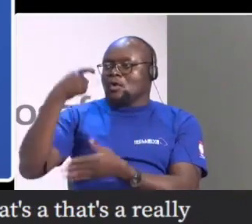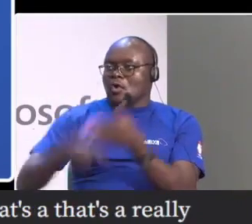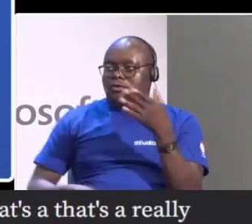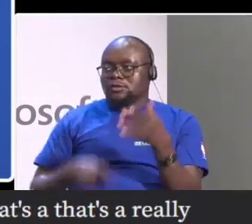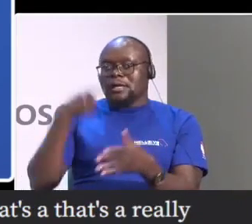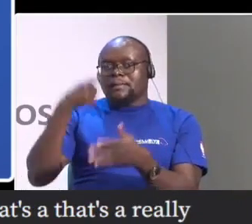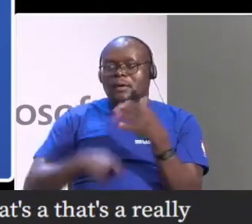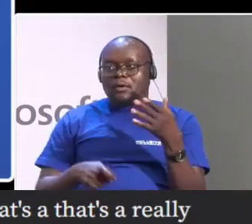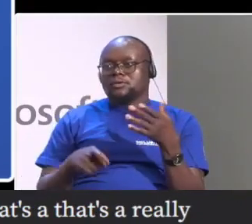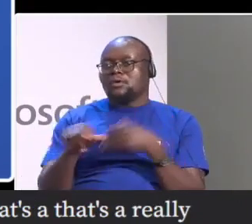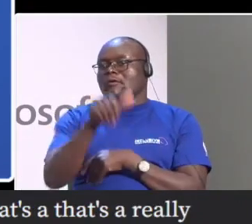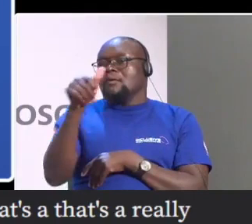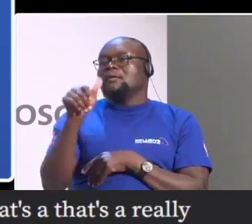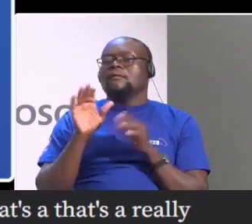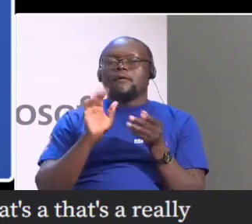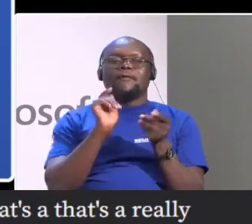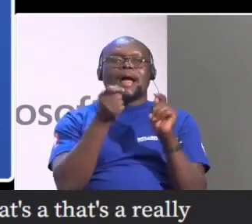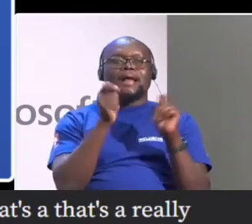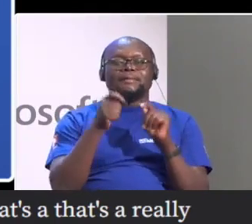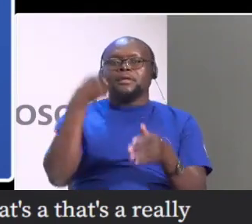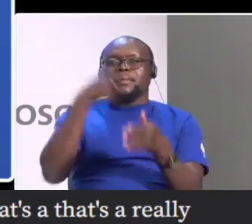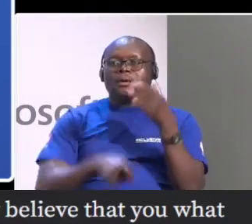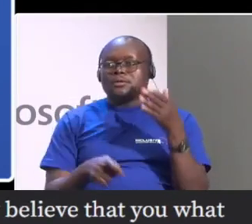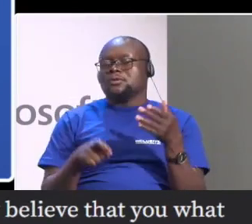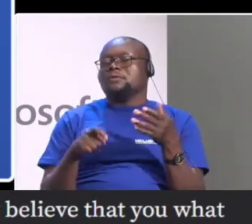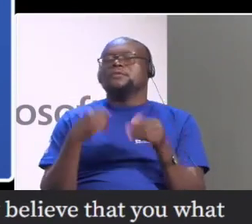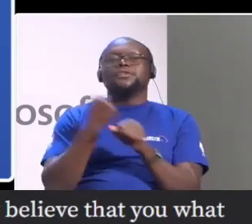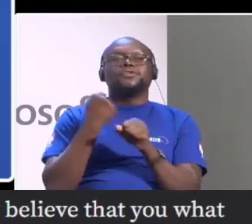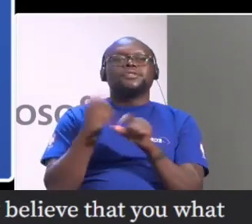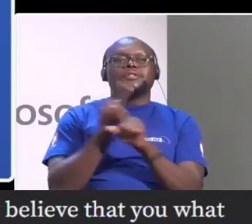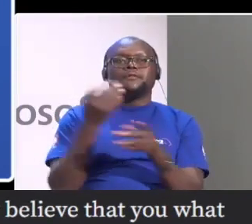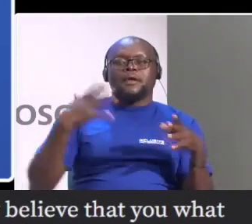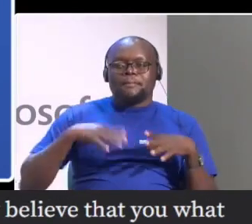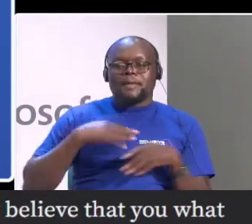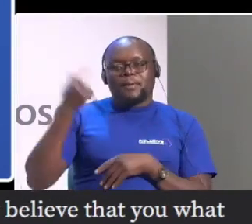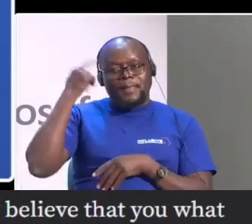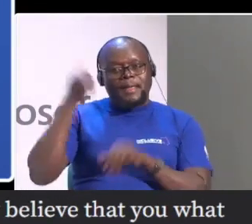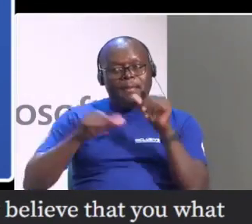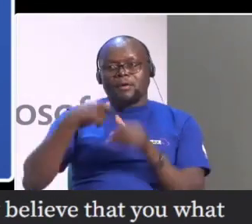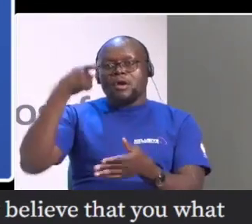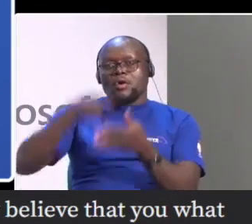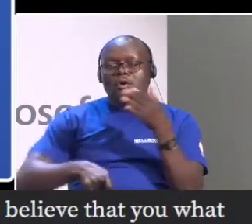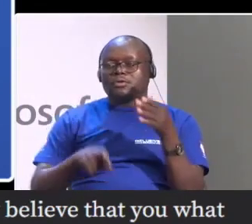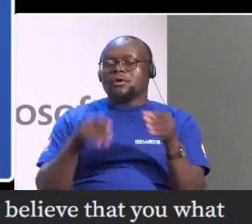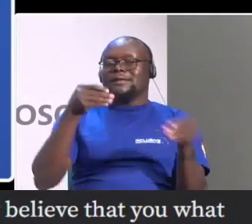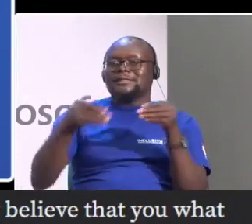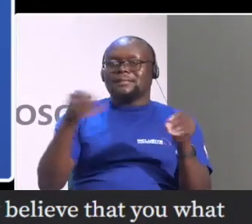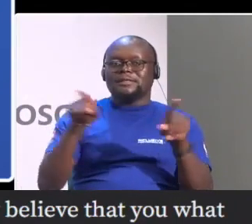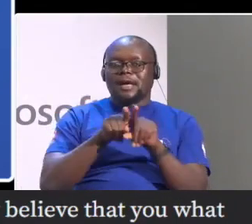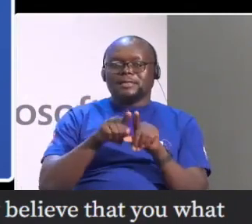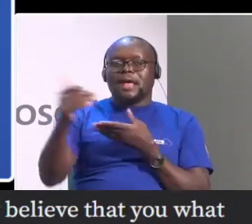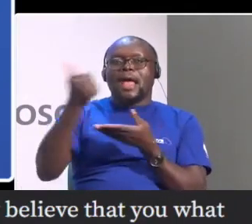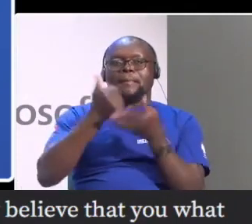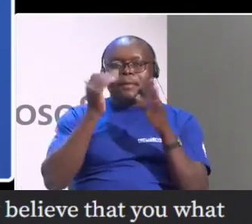the cost of adaptation, the cost of retrofitting. People think about the cost of disability as an